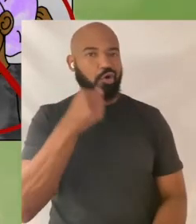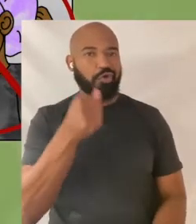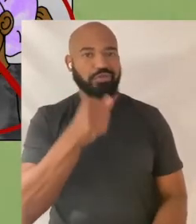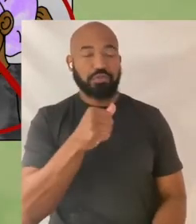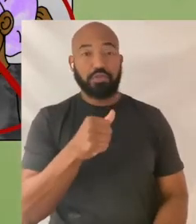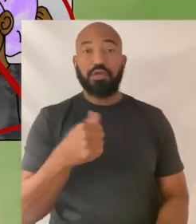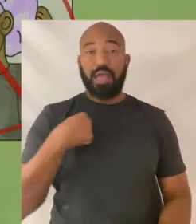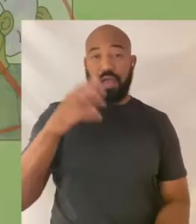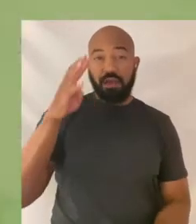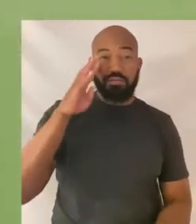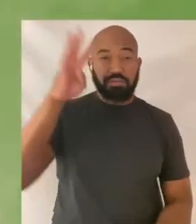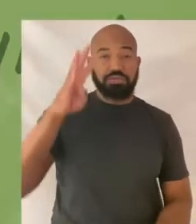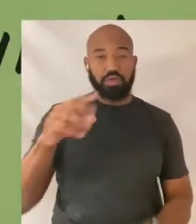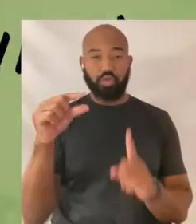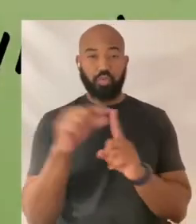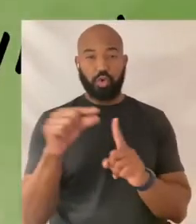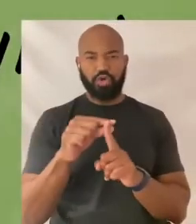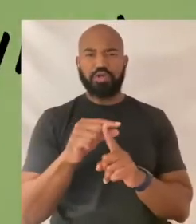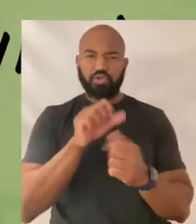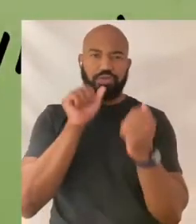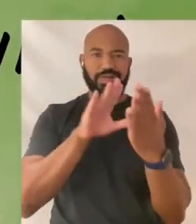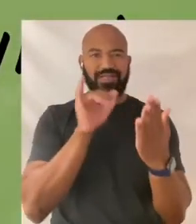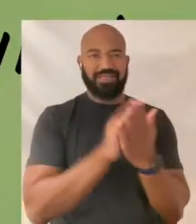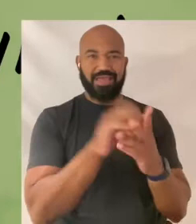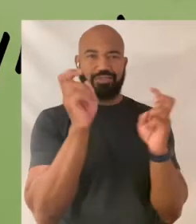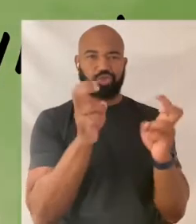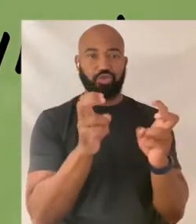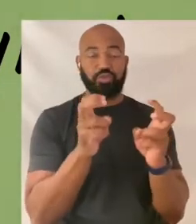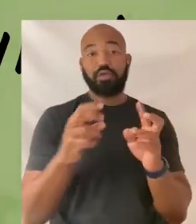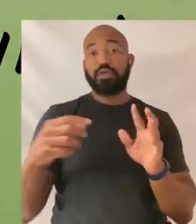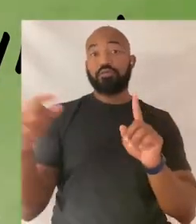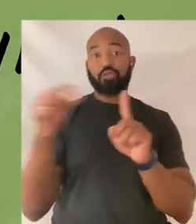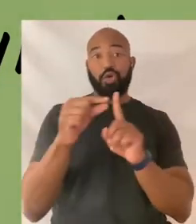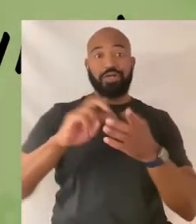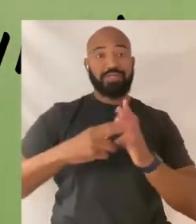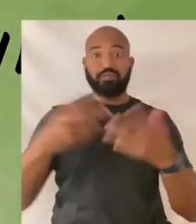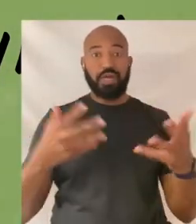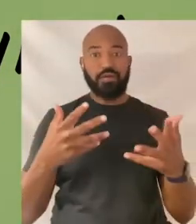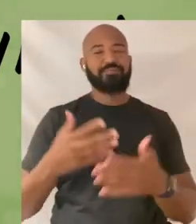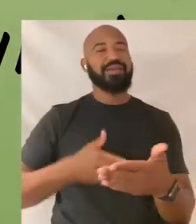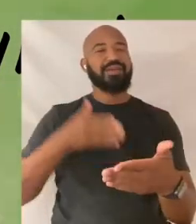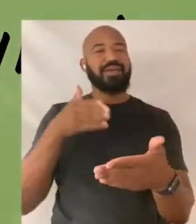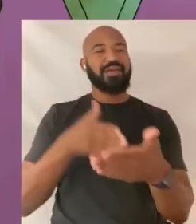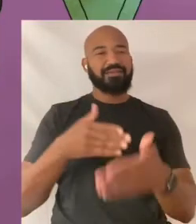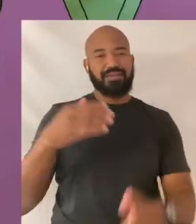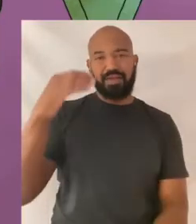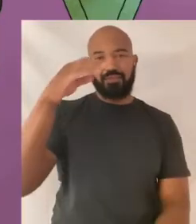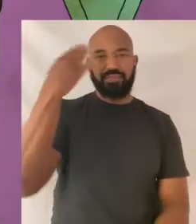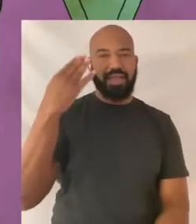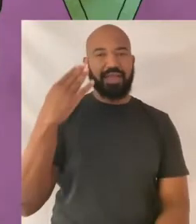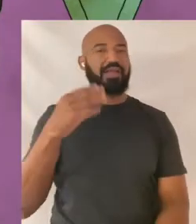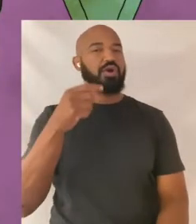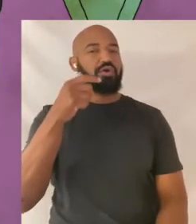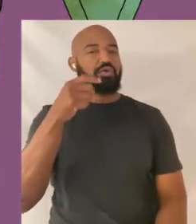so rampant that I coined the term misogynoir to address it. I defined misogynoir as the anti-Black